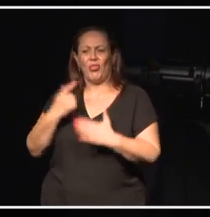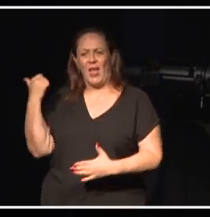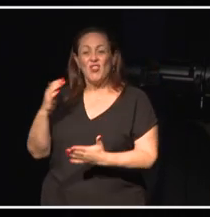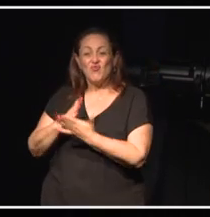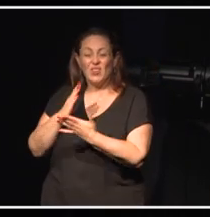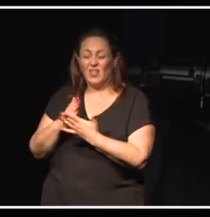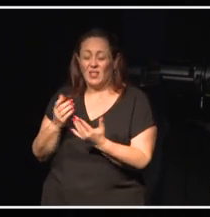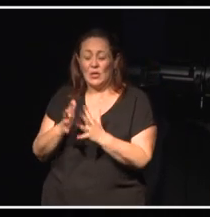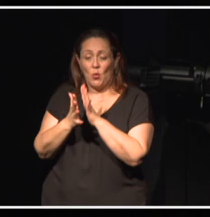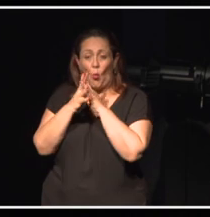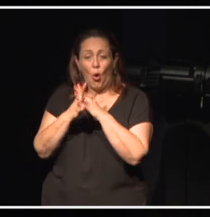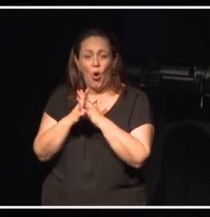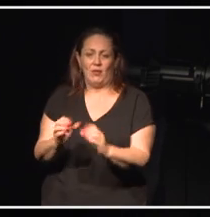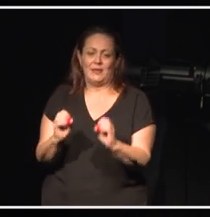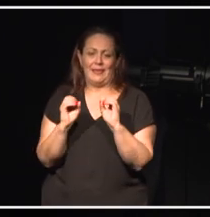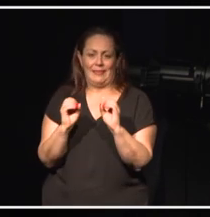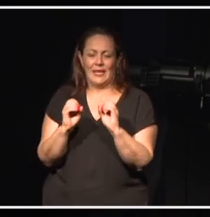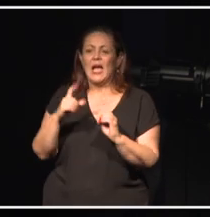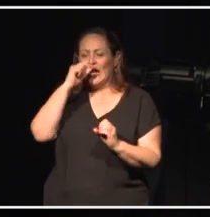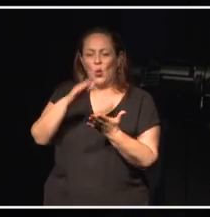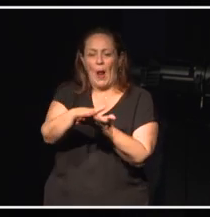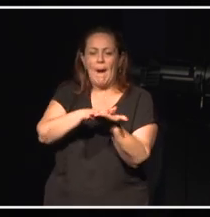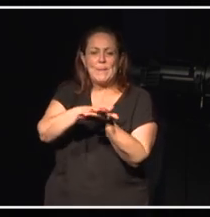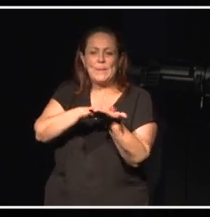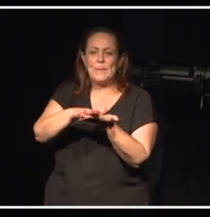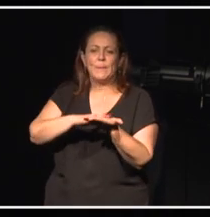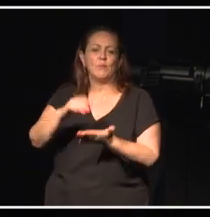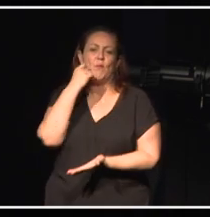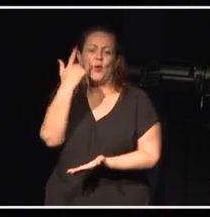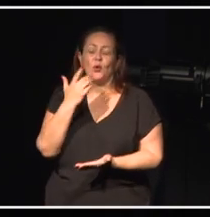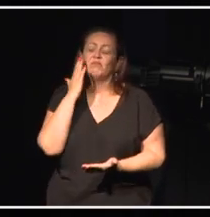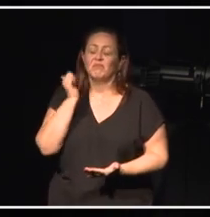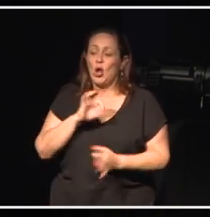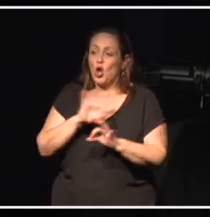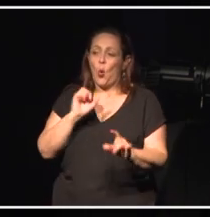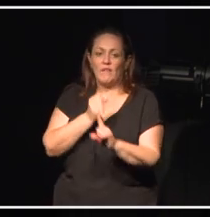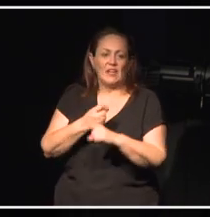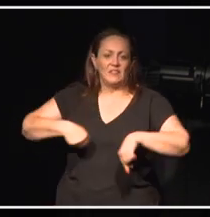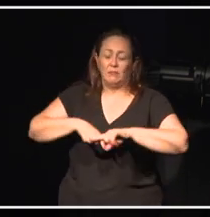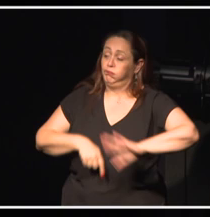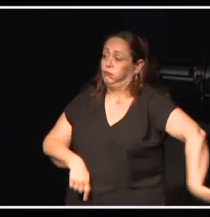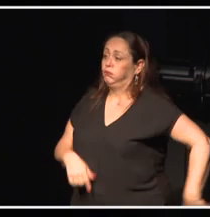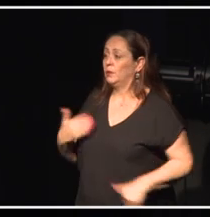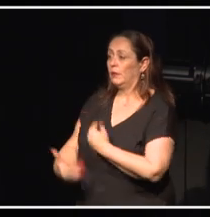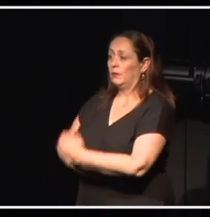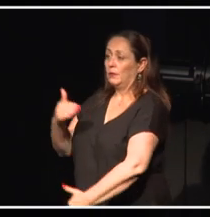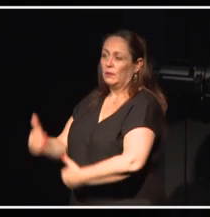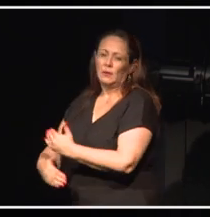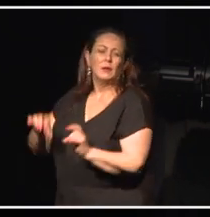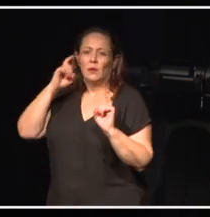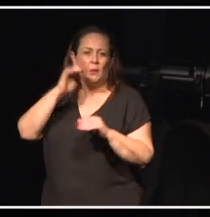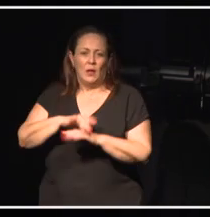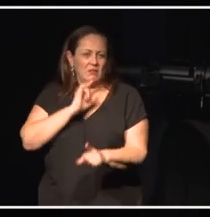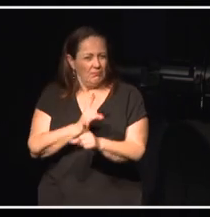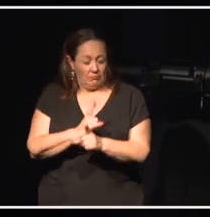is meaningless and could be wiped off of the earth by an asteroid tomorrow, and it would not affect anyone on this planet.